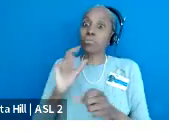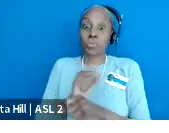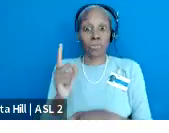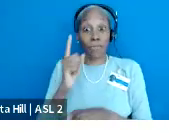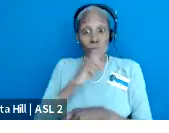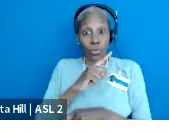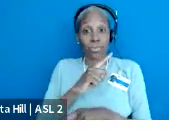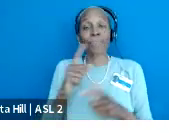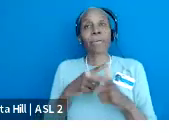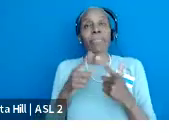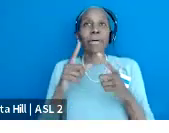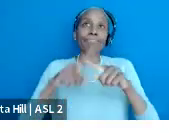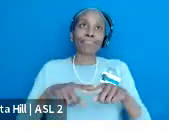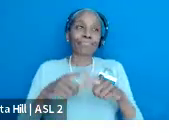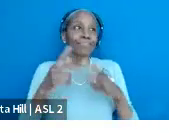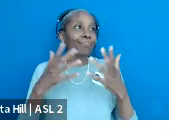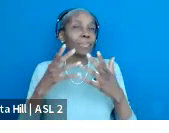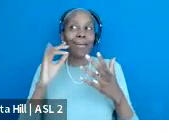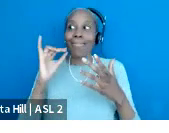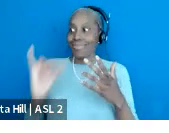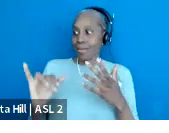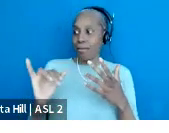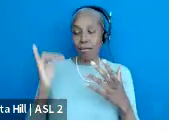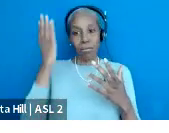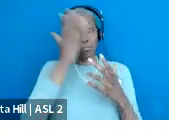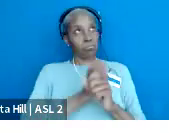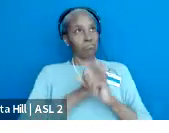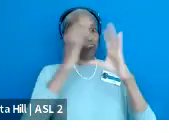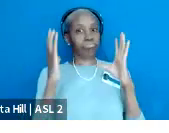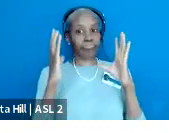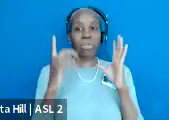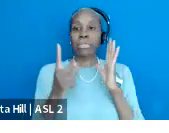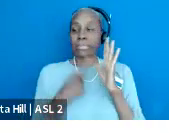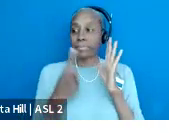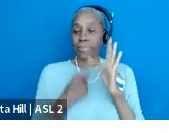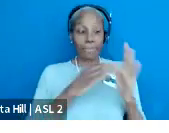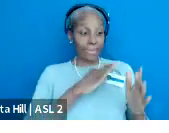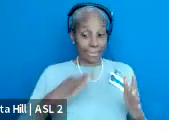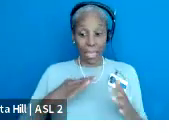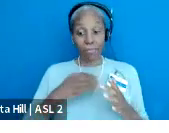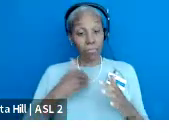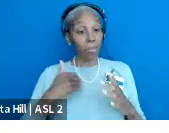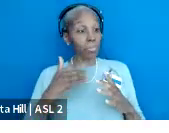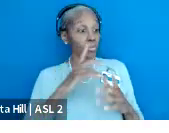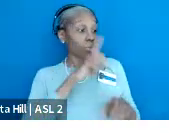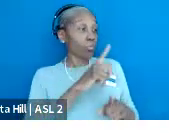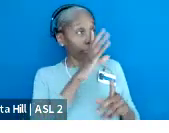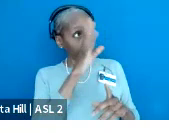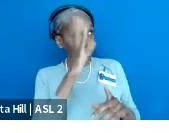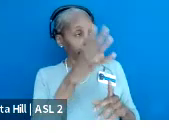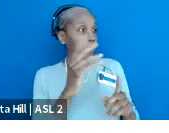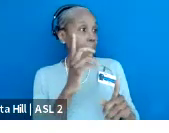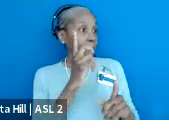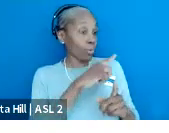false. And depending on, you know, what that looks like, you know, sometimes it's staff members can make reports that are false,